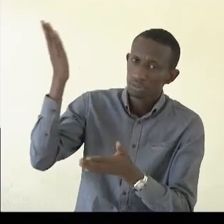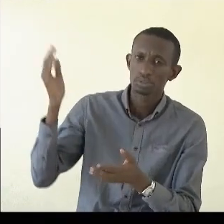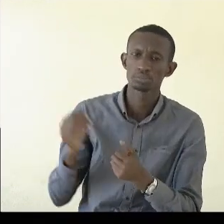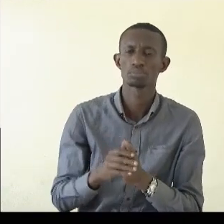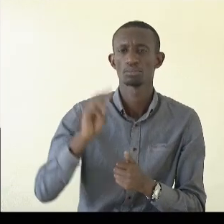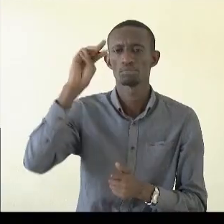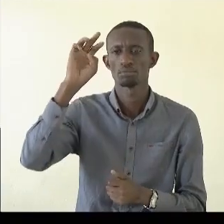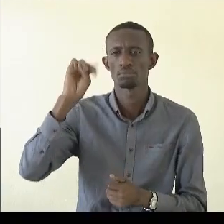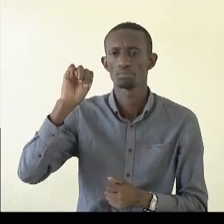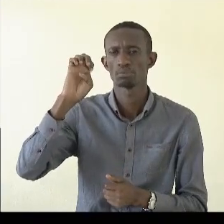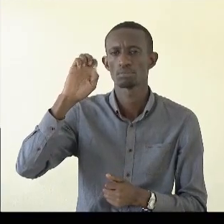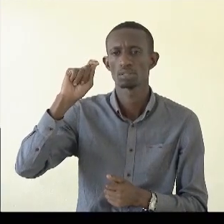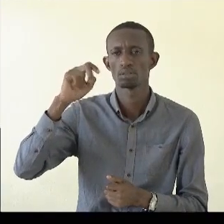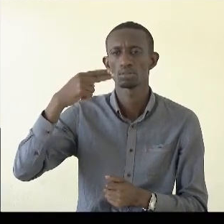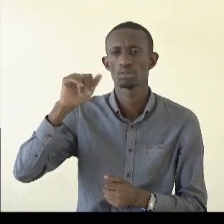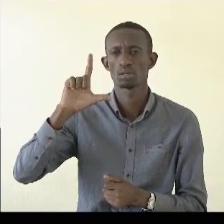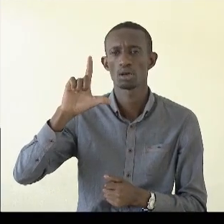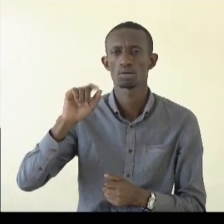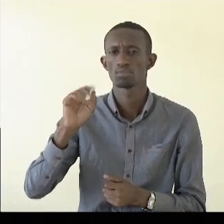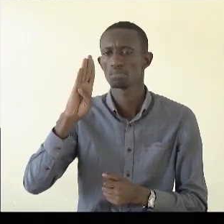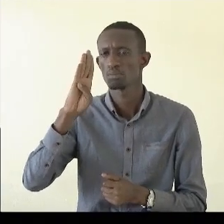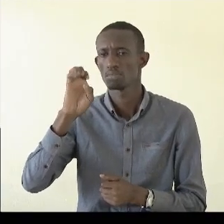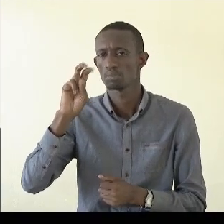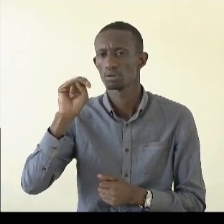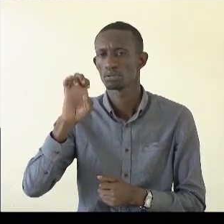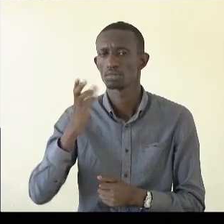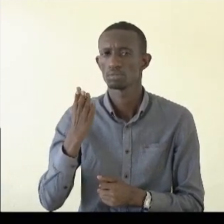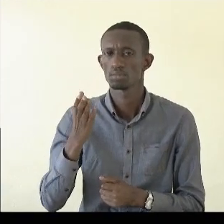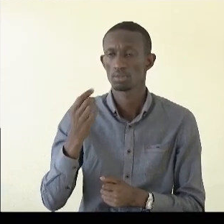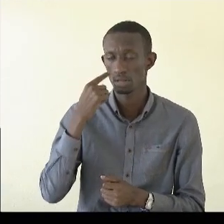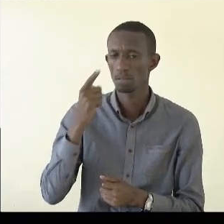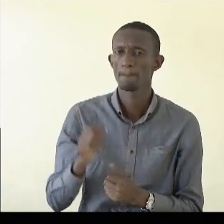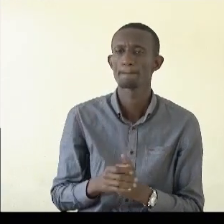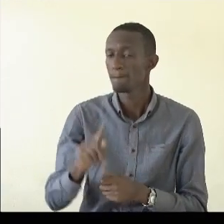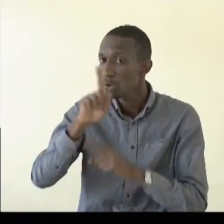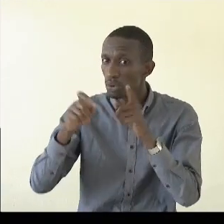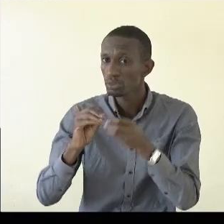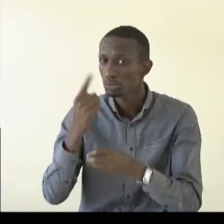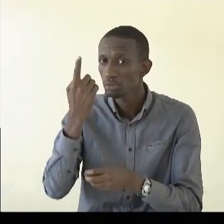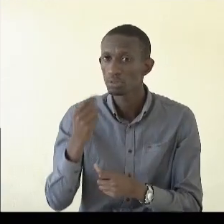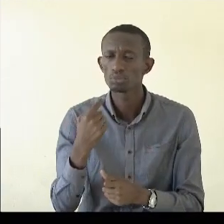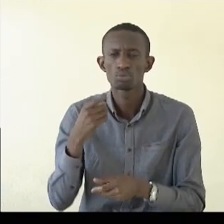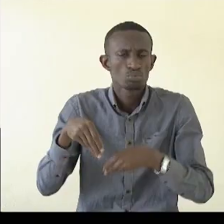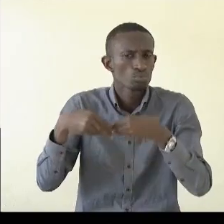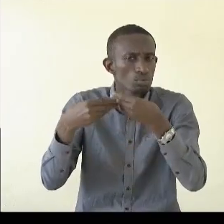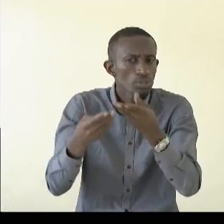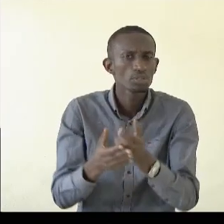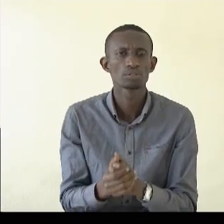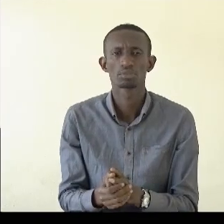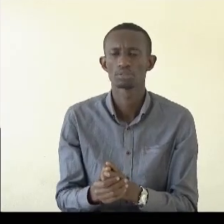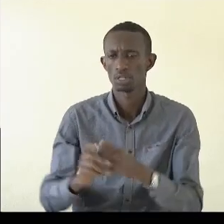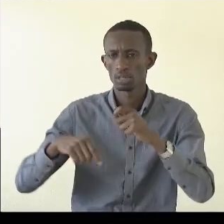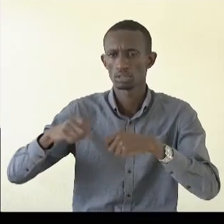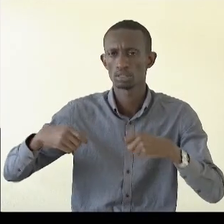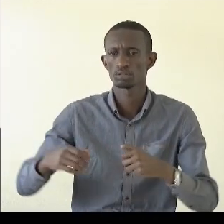benzene over here. And then give question number 1. Give the reagents and conditions used to carry out reactions